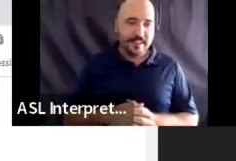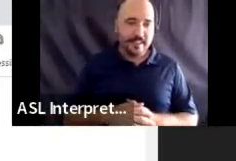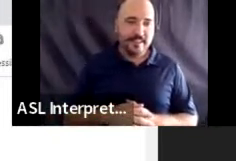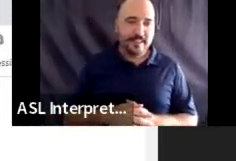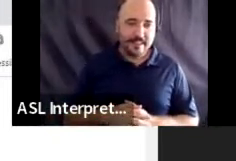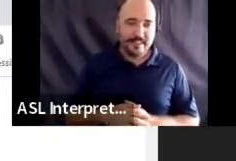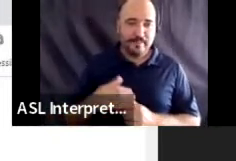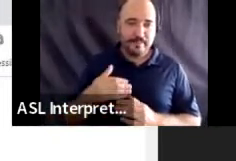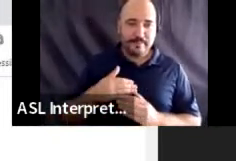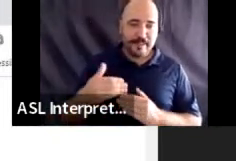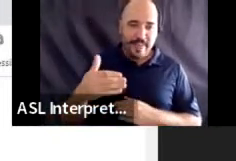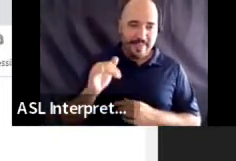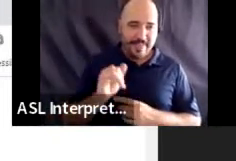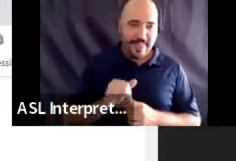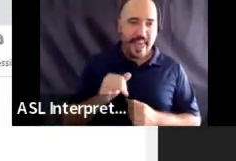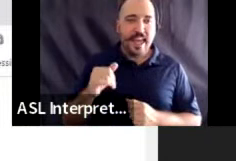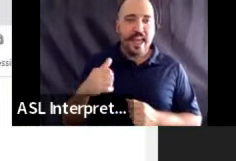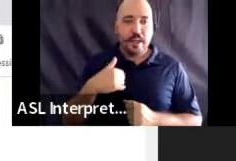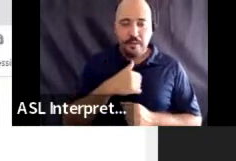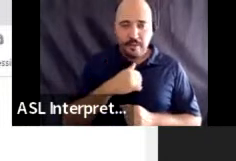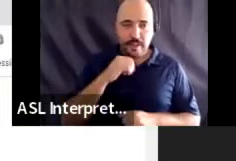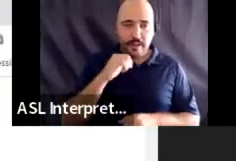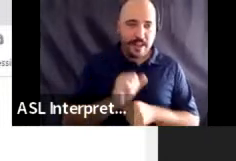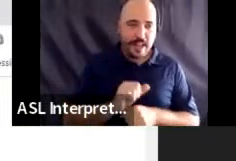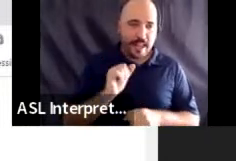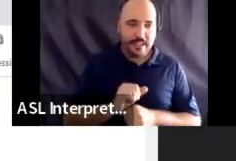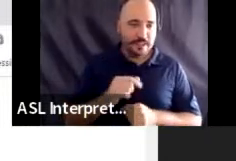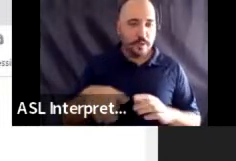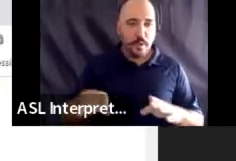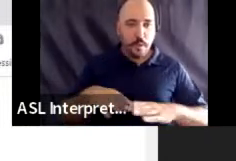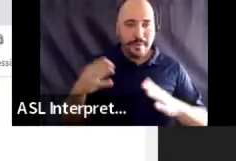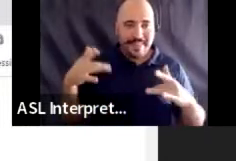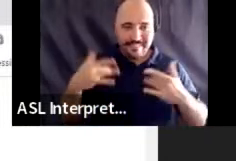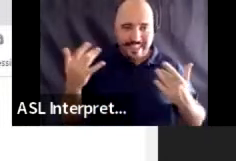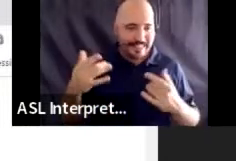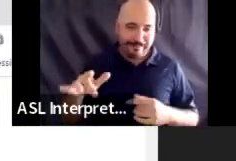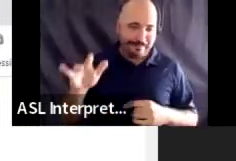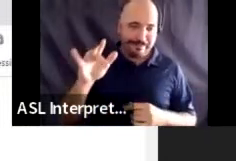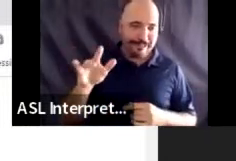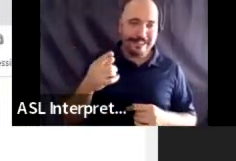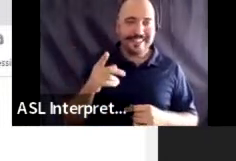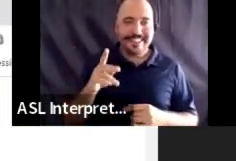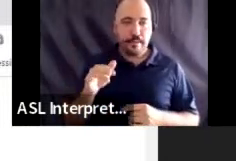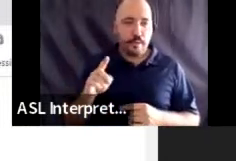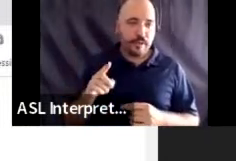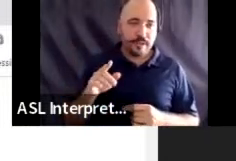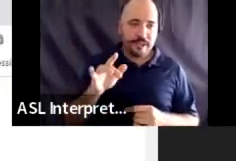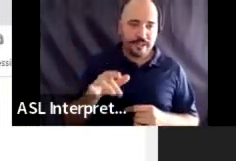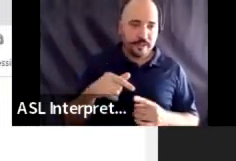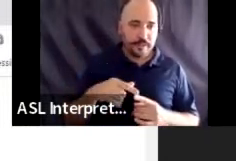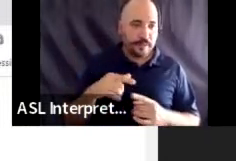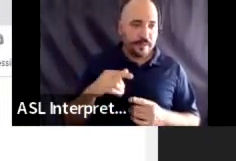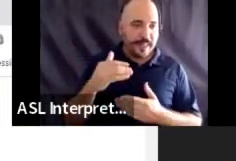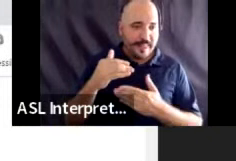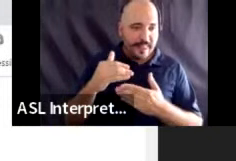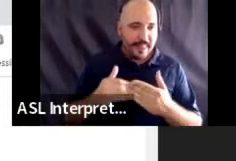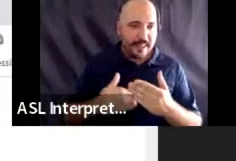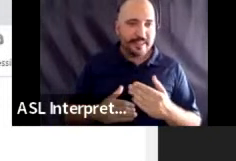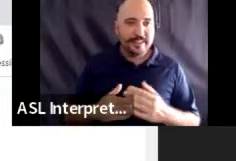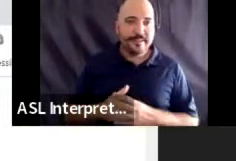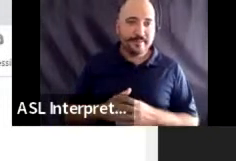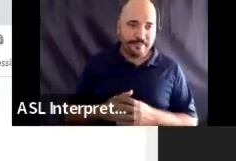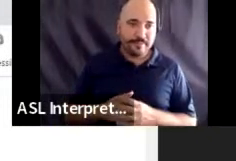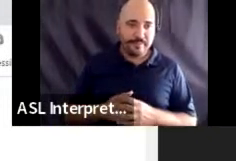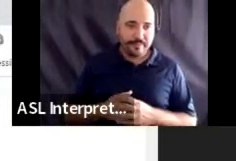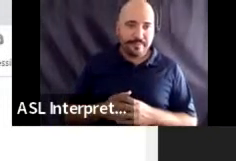beyond that, we don't actually, you cannot open the events. So the keyboard access just takes us to list with 1 items. Return to month view. Same